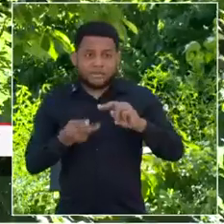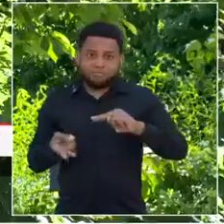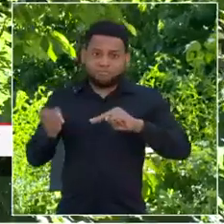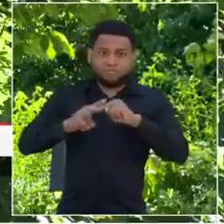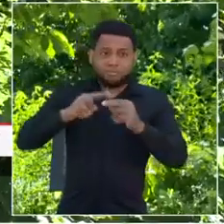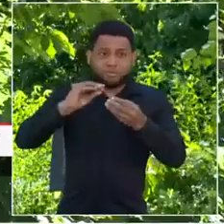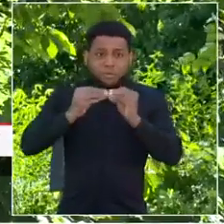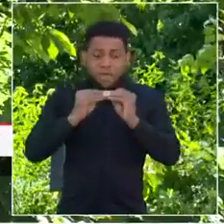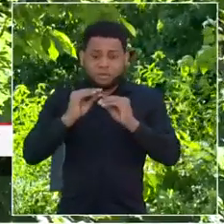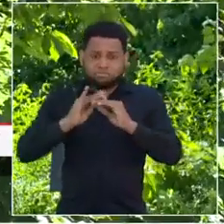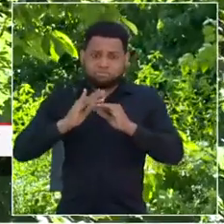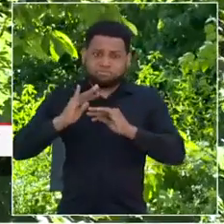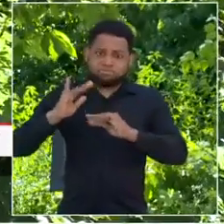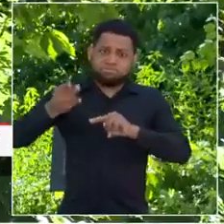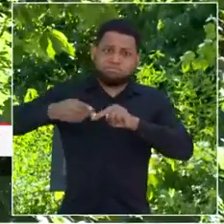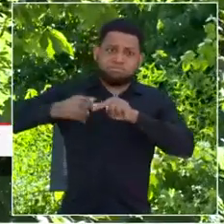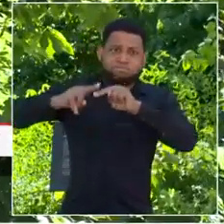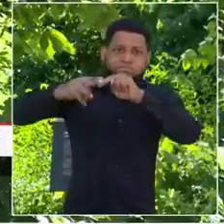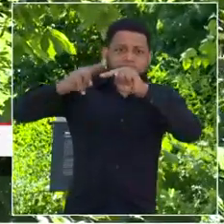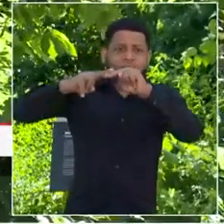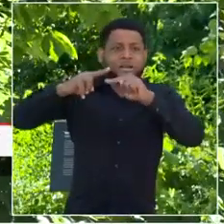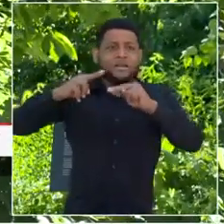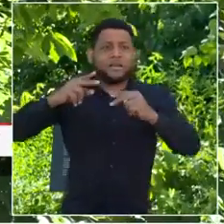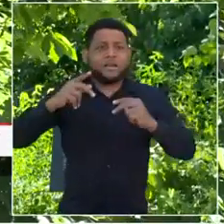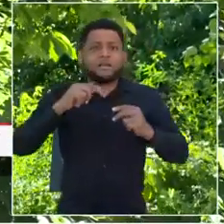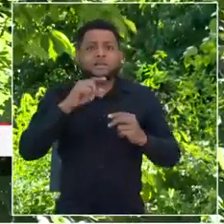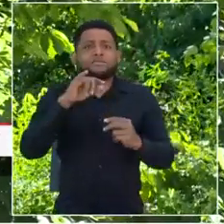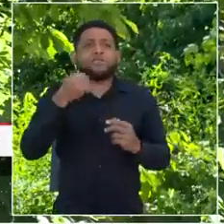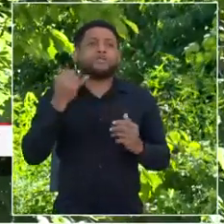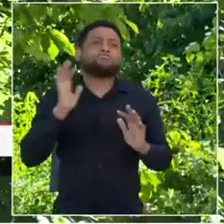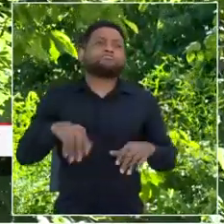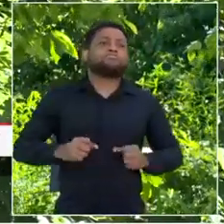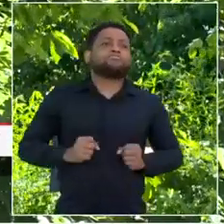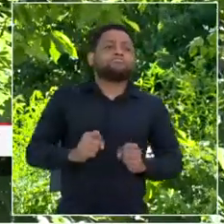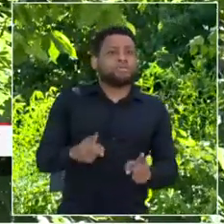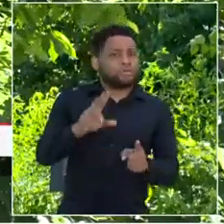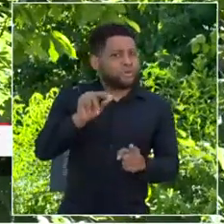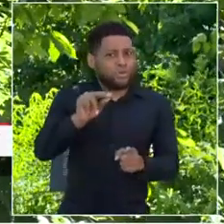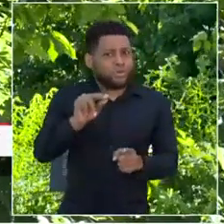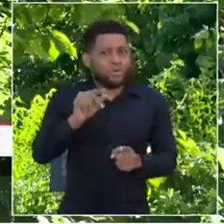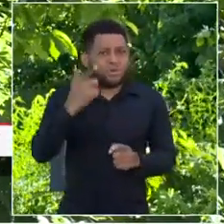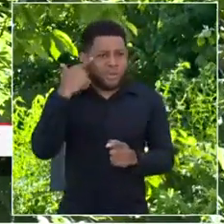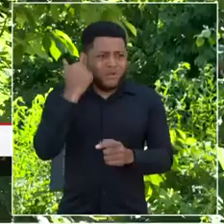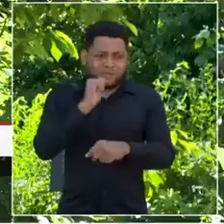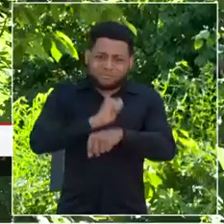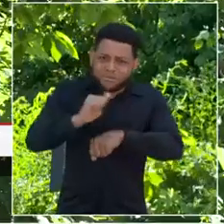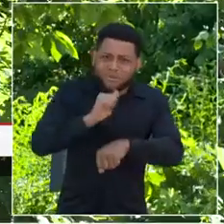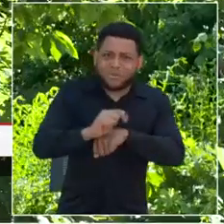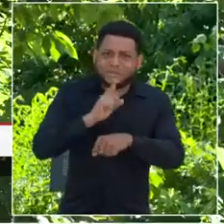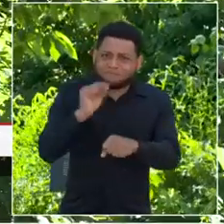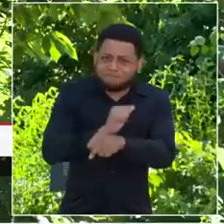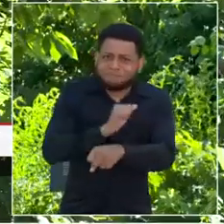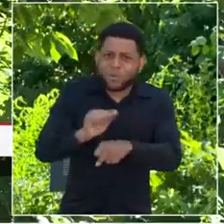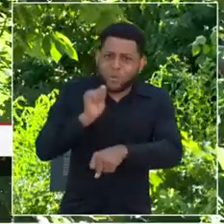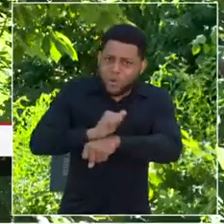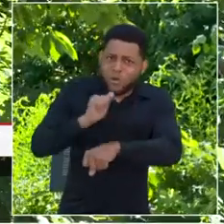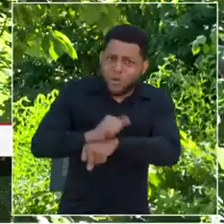doesn't happen by accident, but by very concerted efforts on the part of our